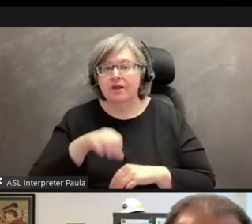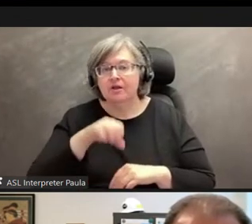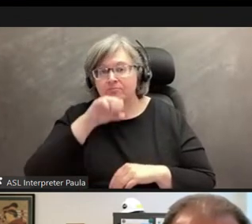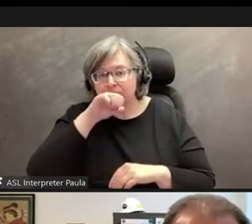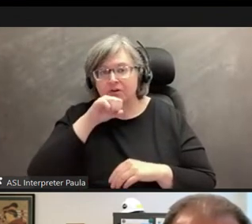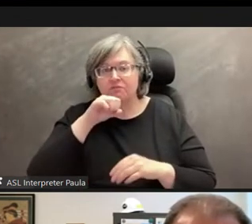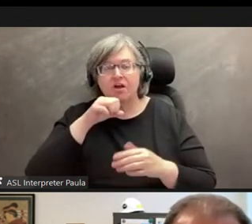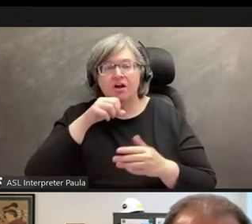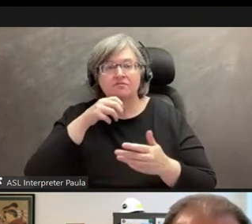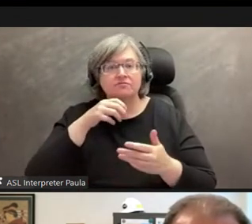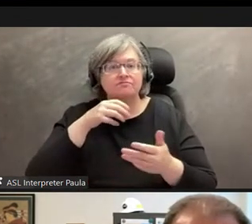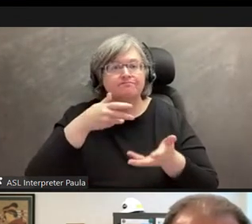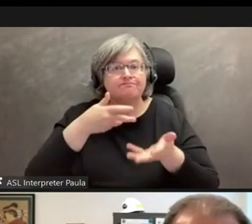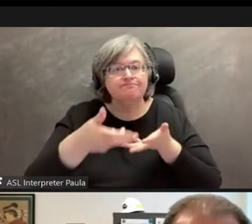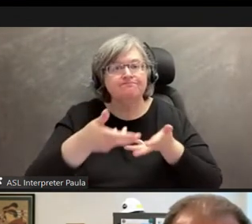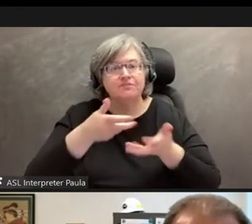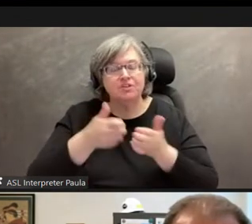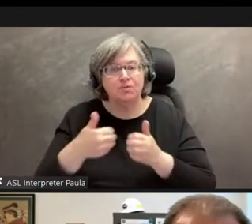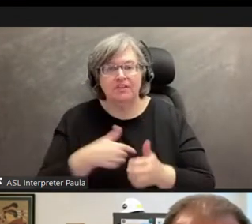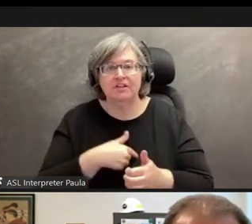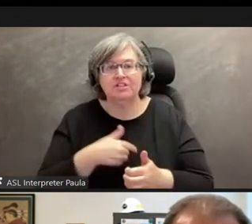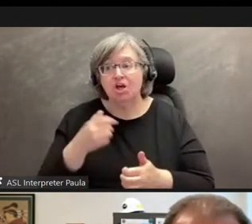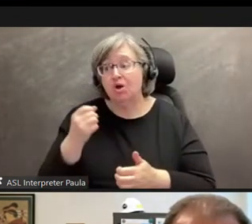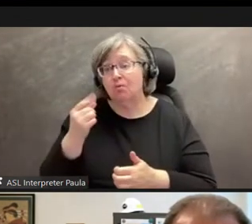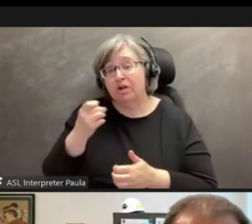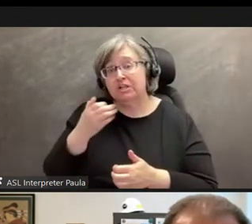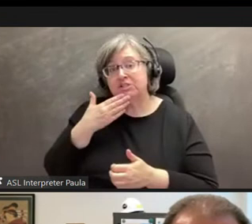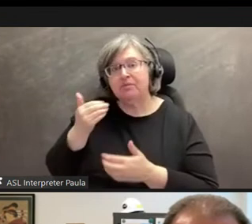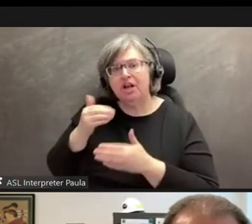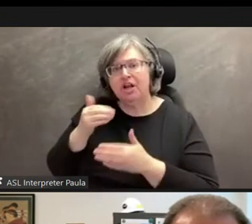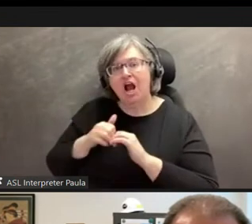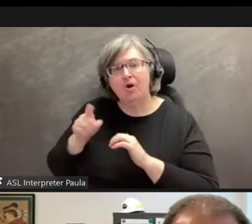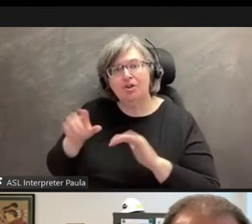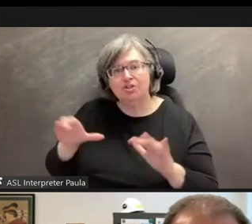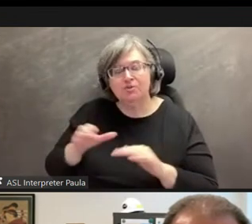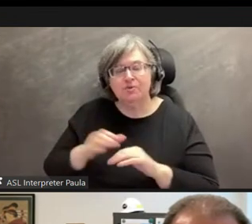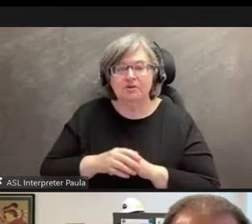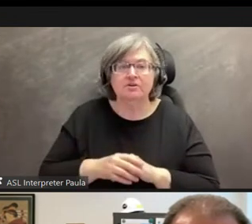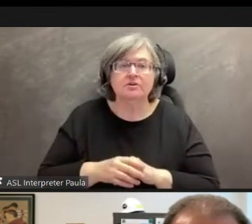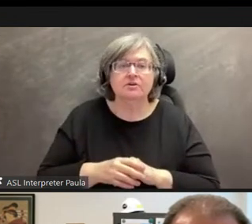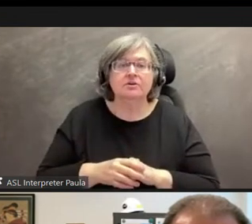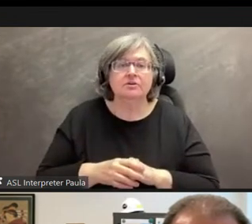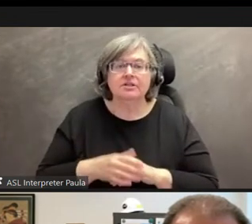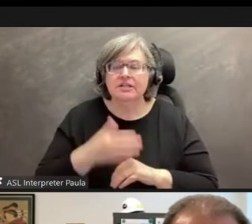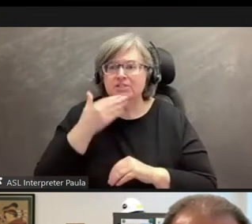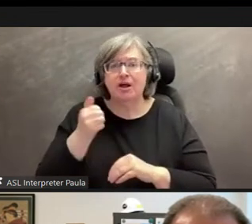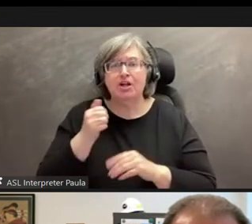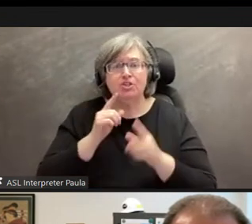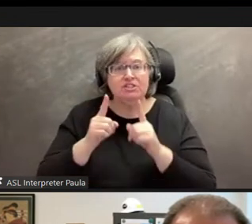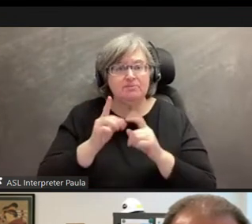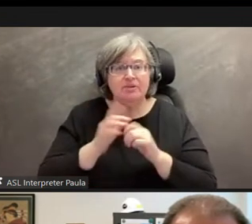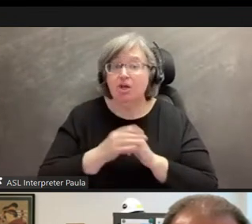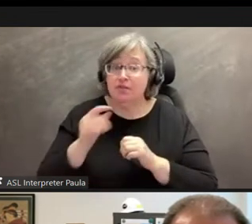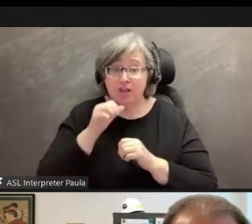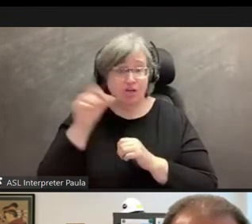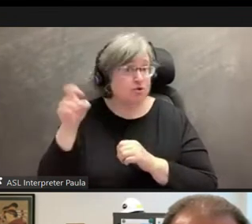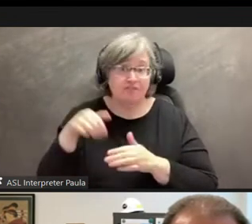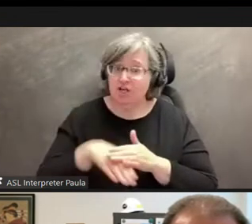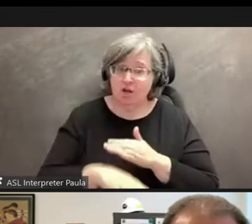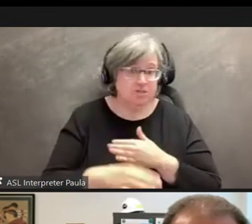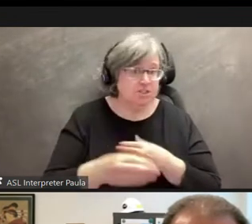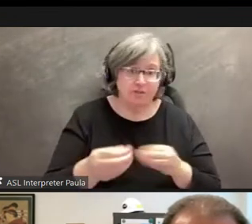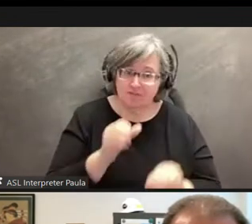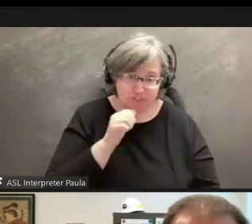with us. We get a better feel for how they're doing than just not speaking to them at all. But yet it doesn't require them to come into the